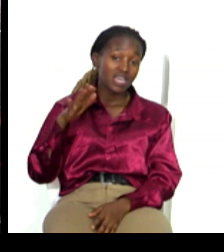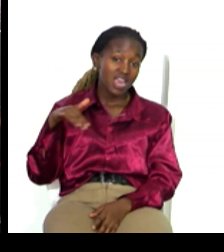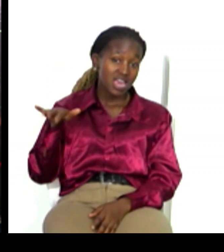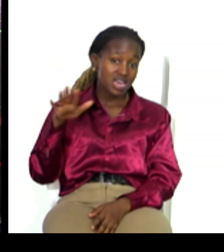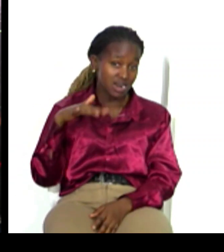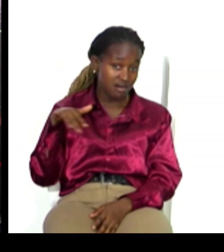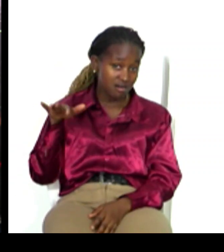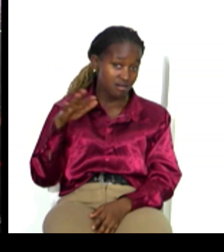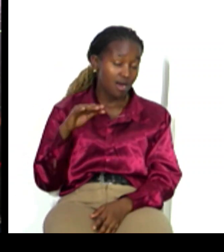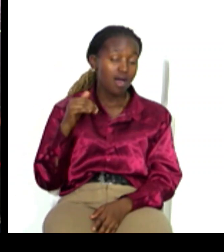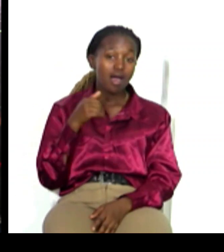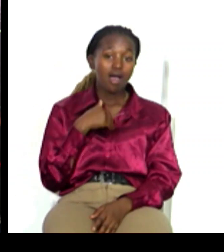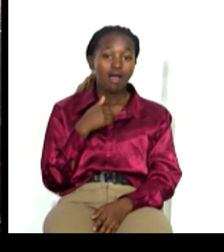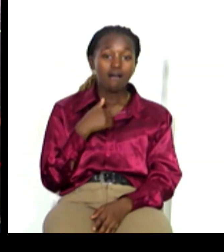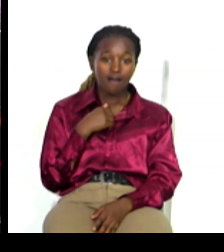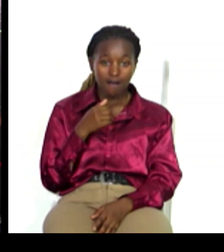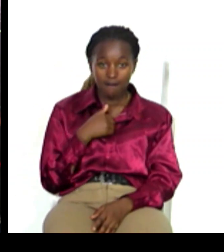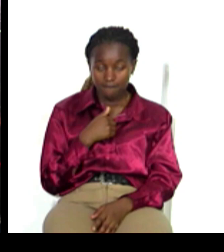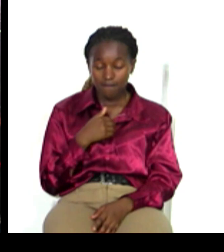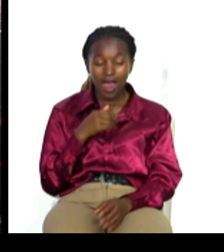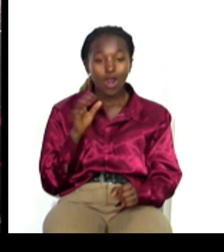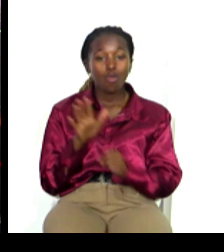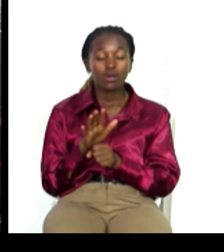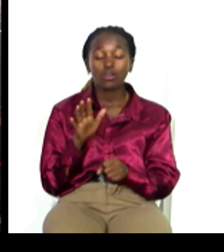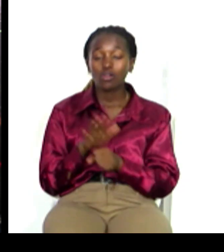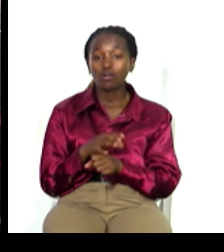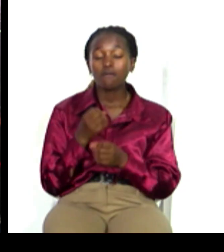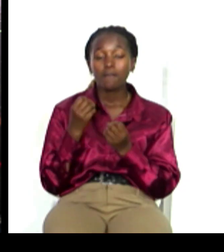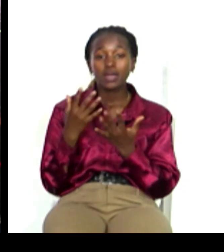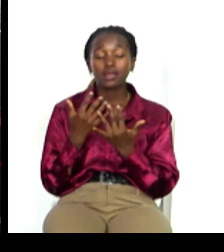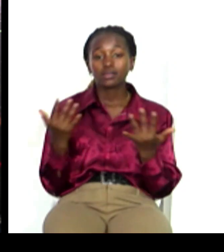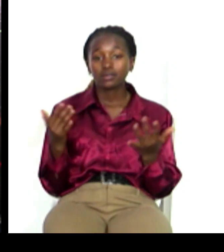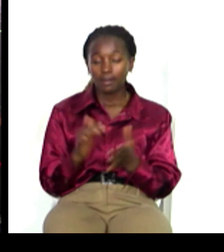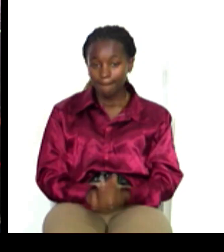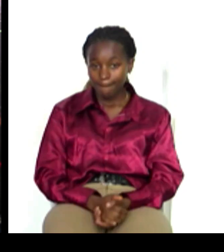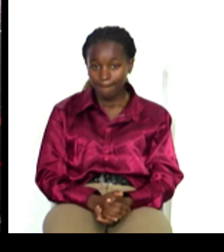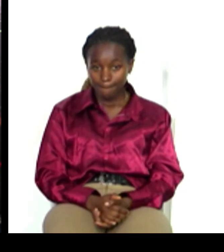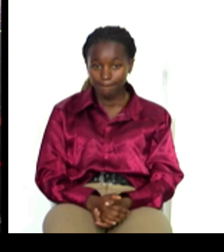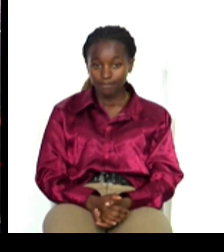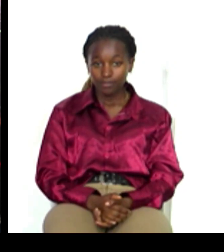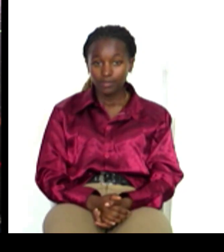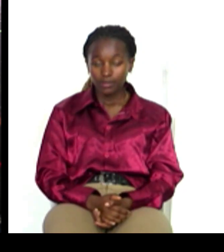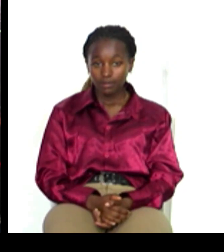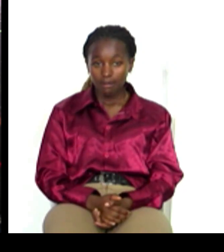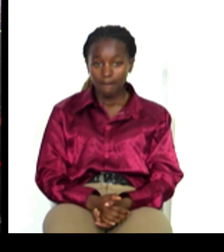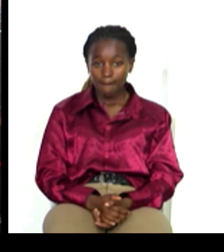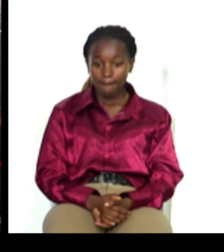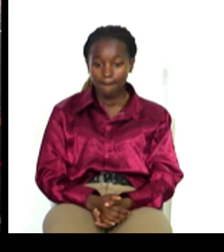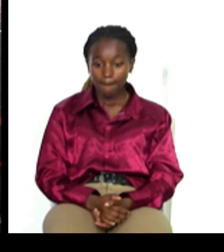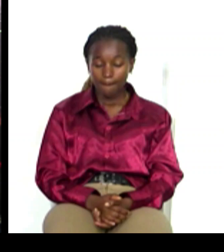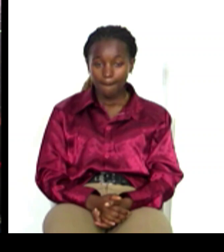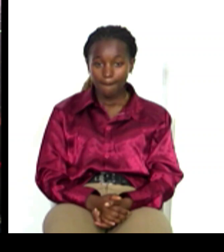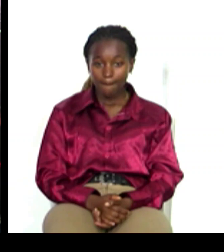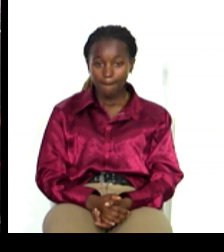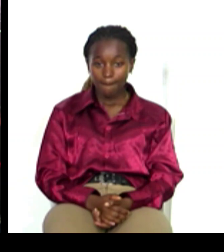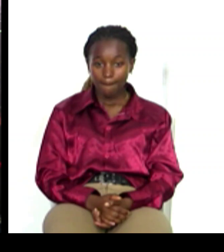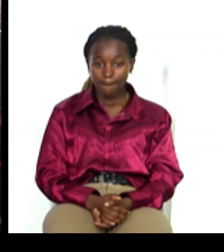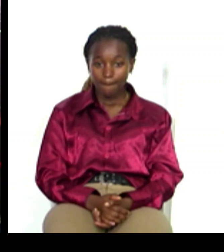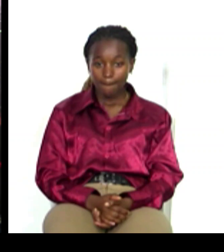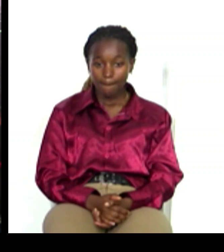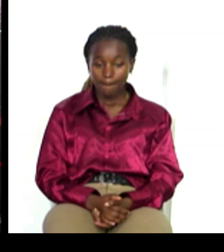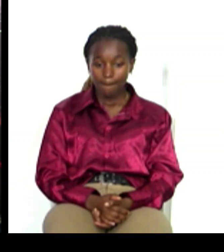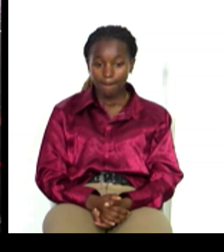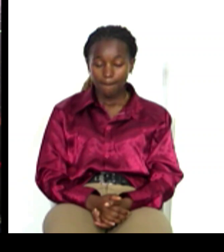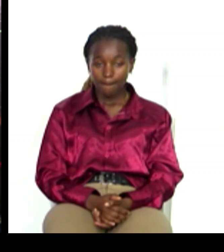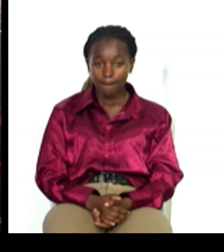a capital, but it's a busy place. Yes. It's a busy place and it generates a lot of revenue for DRC. So they need